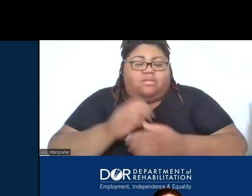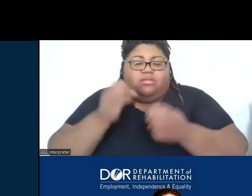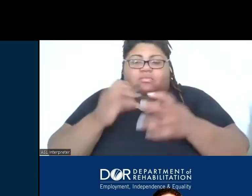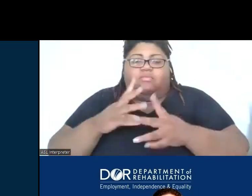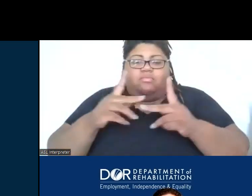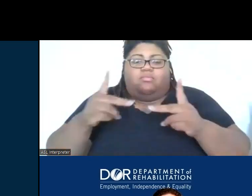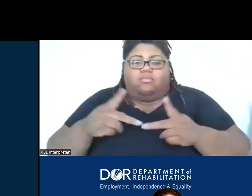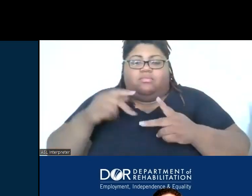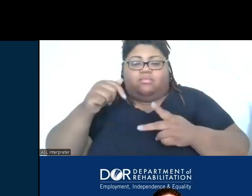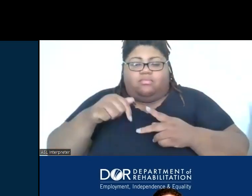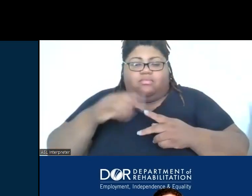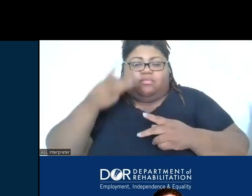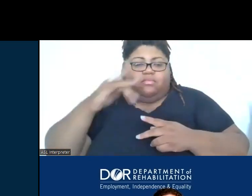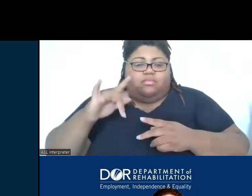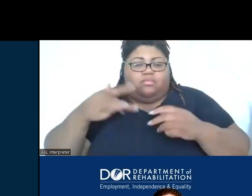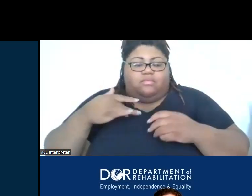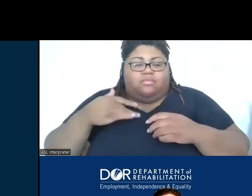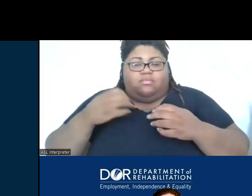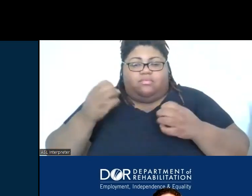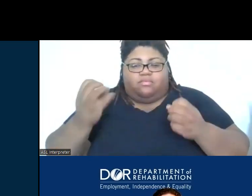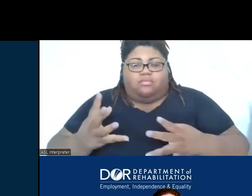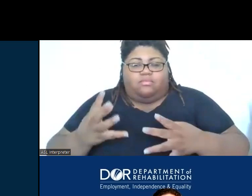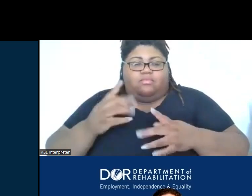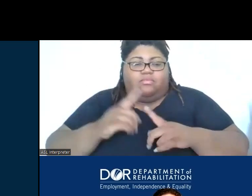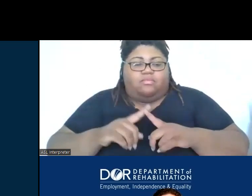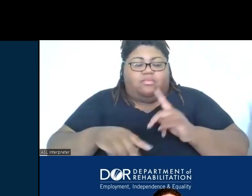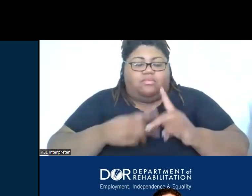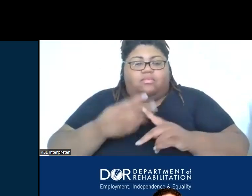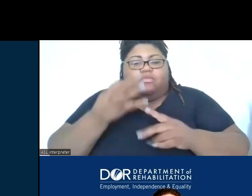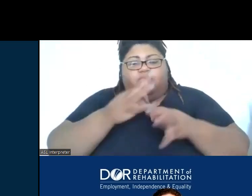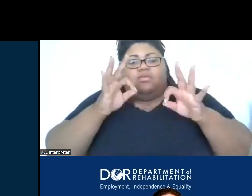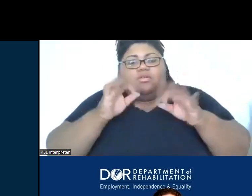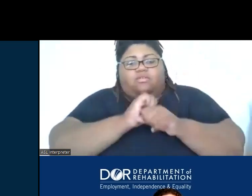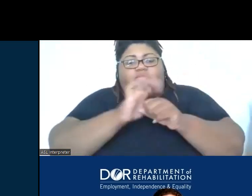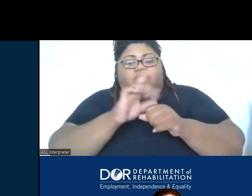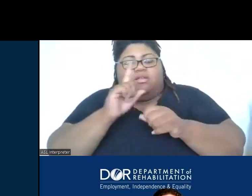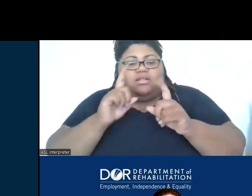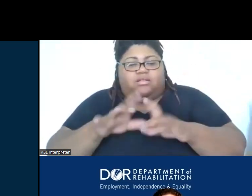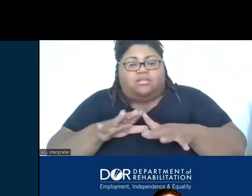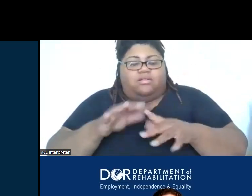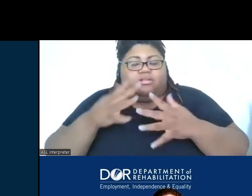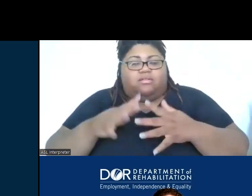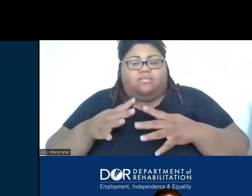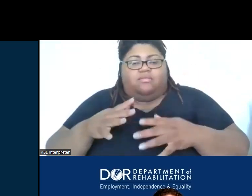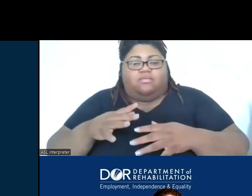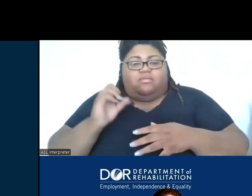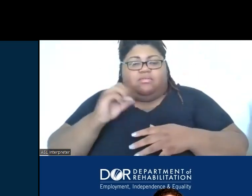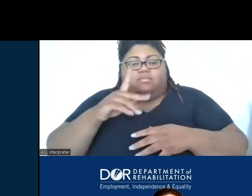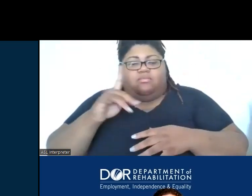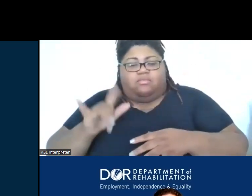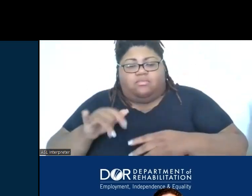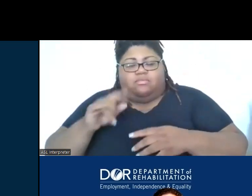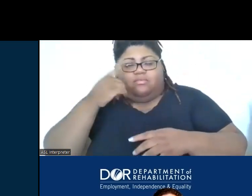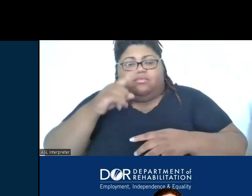good stockpile of free COVID tests that they will supply to the disability